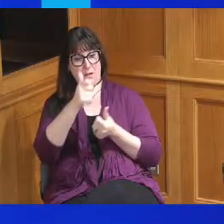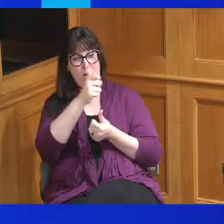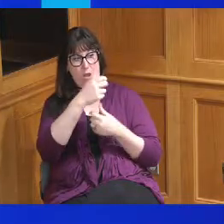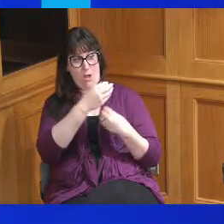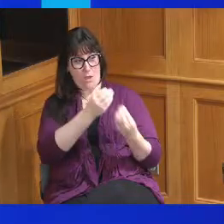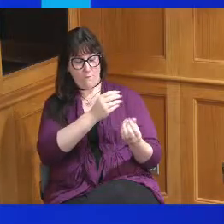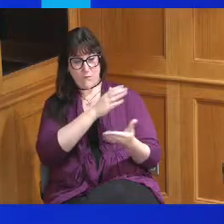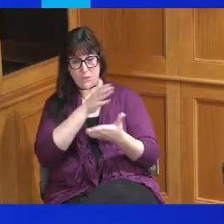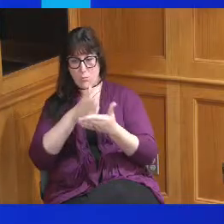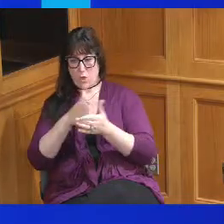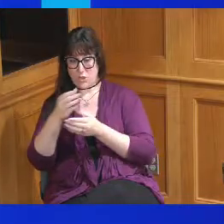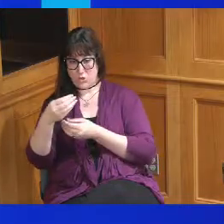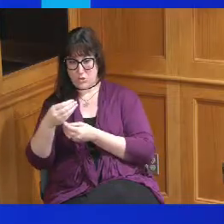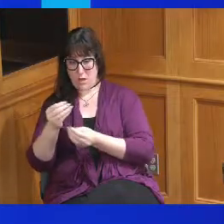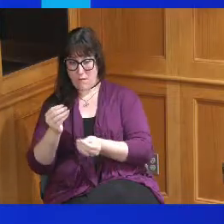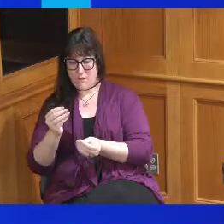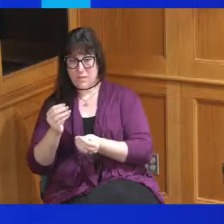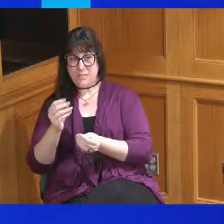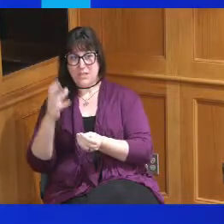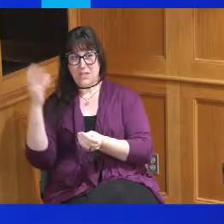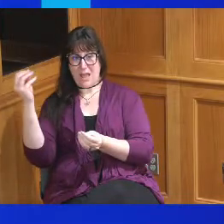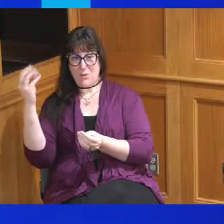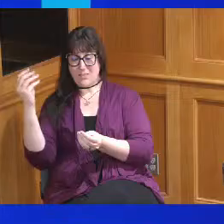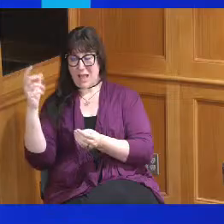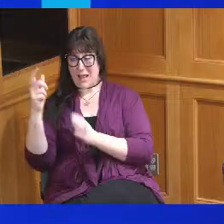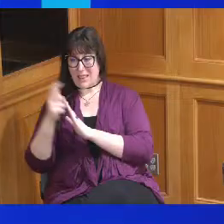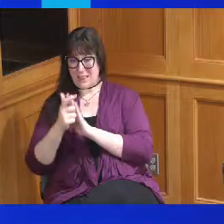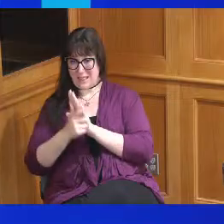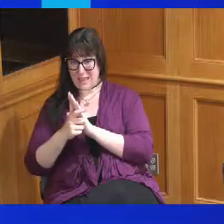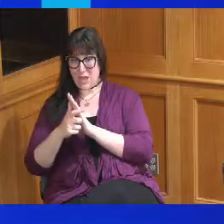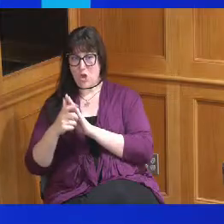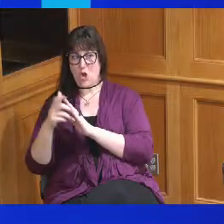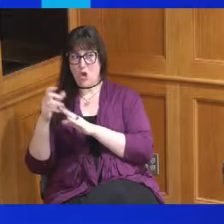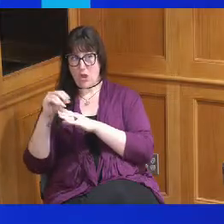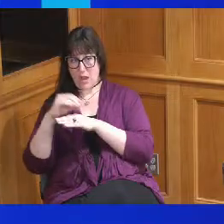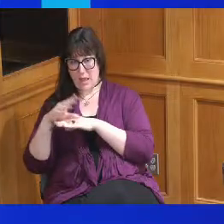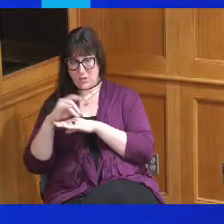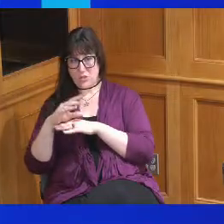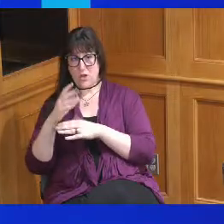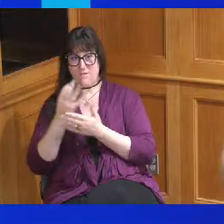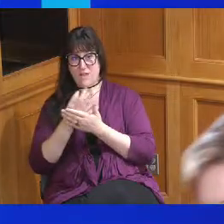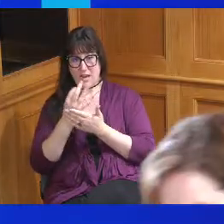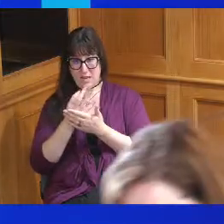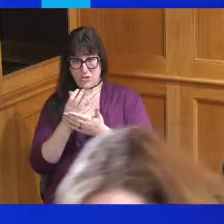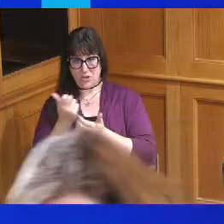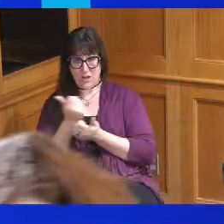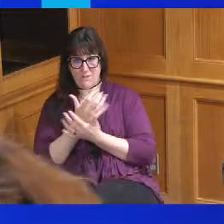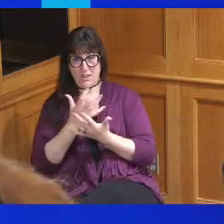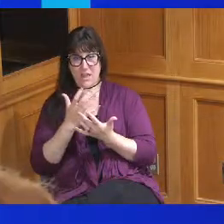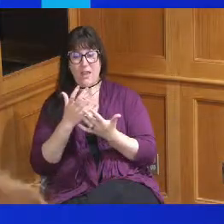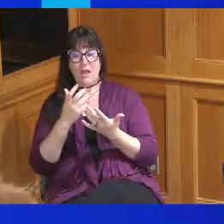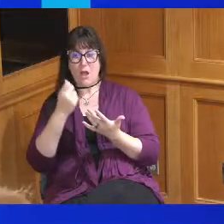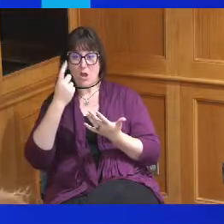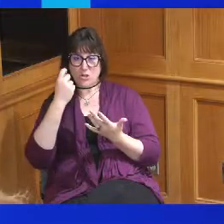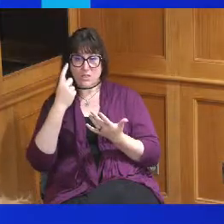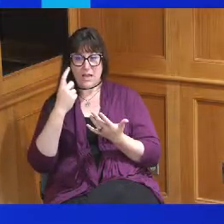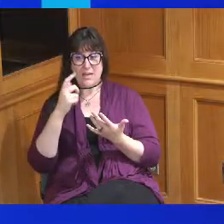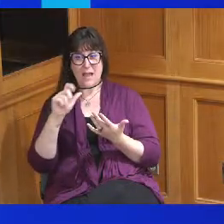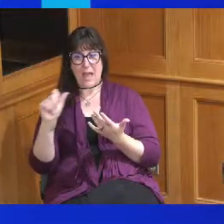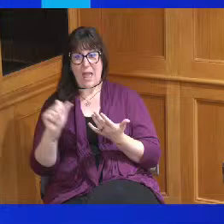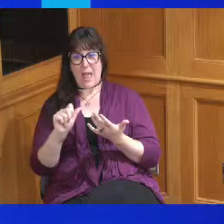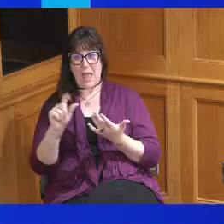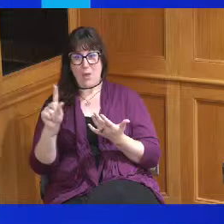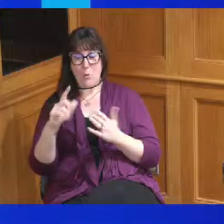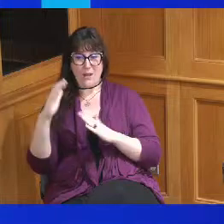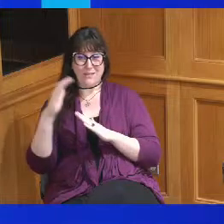prosecutor's office to your outside legal counsel and your financial advisors, it's been nothing short of an A1 team. I mean, just